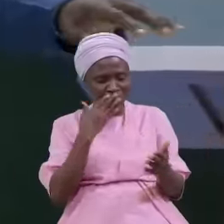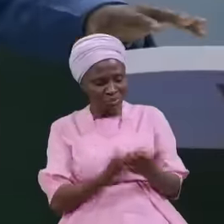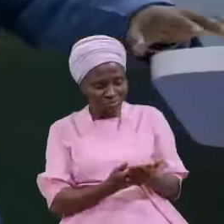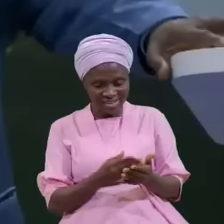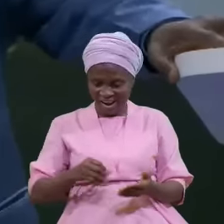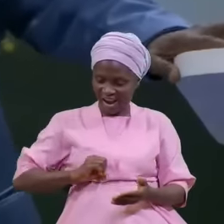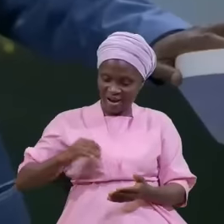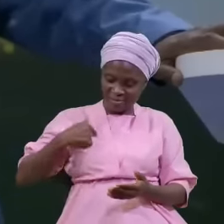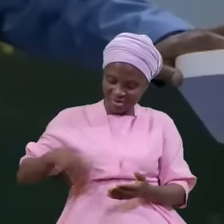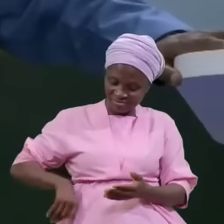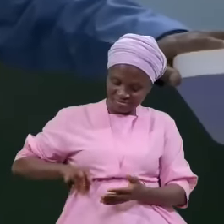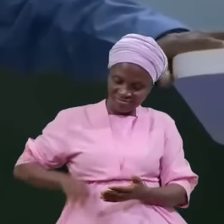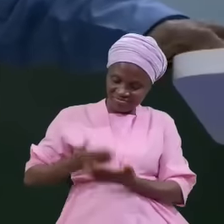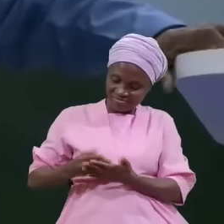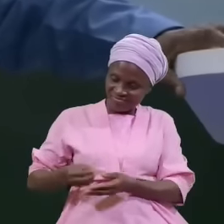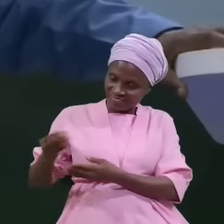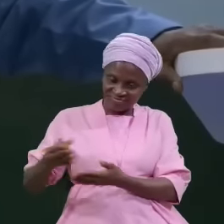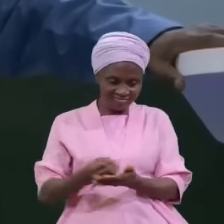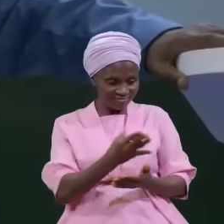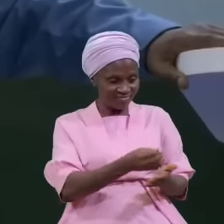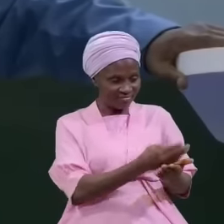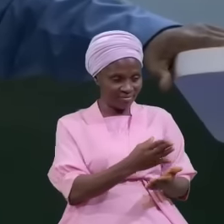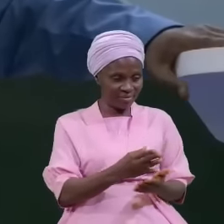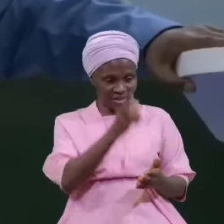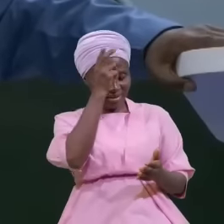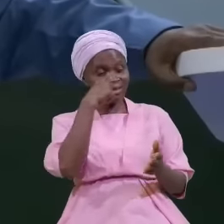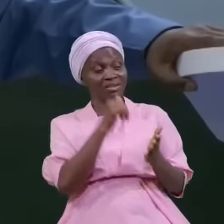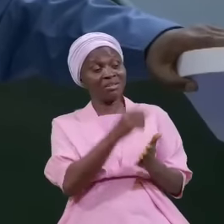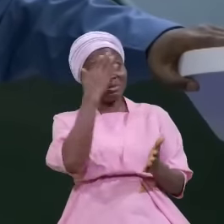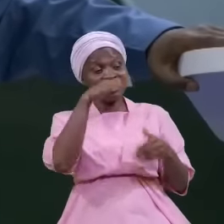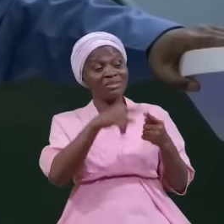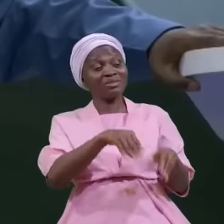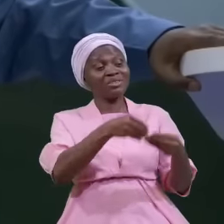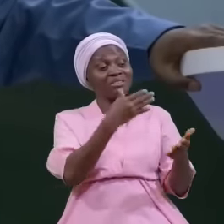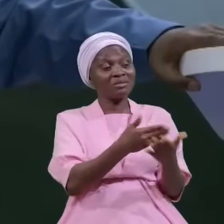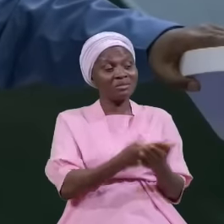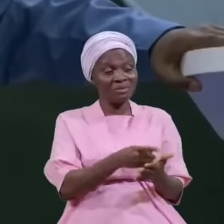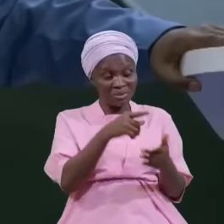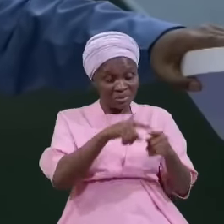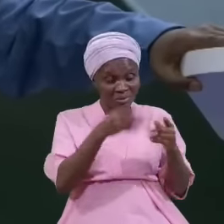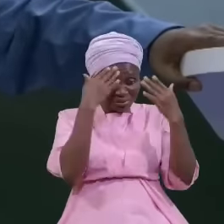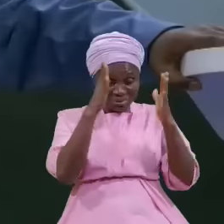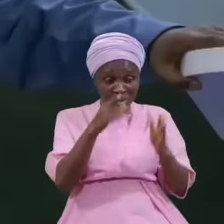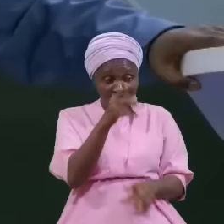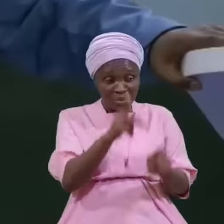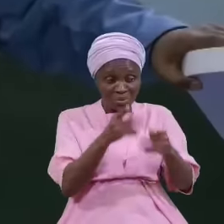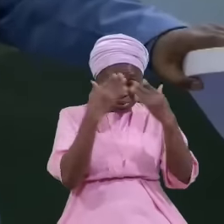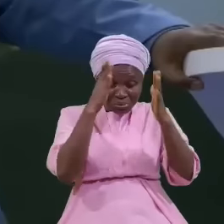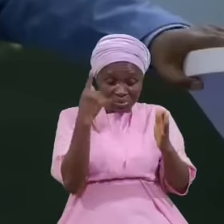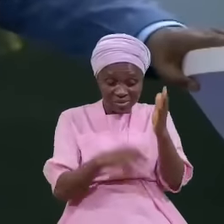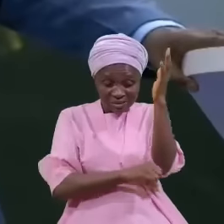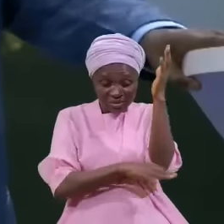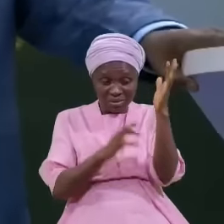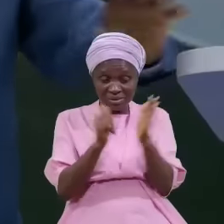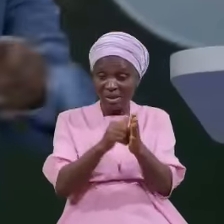that, you know how to give money, but they don't know the source of that money. They don't know how you are,